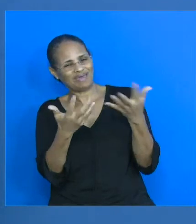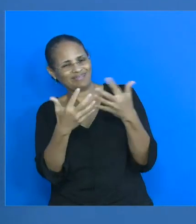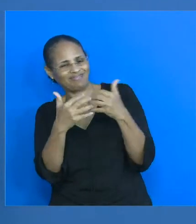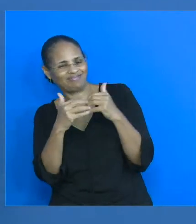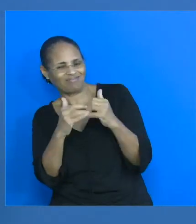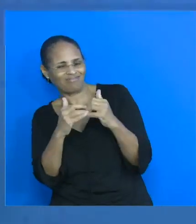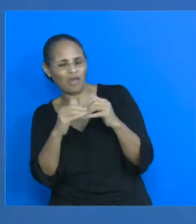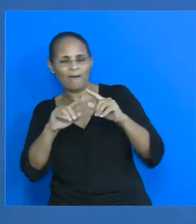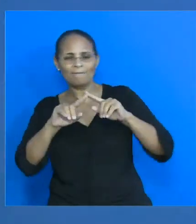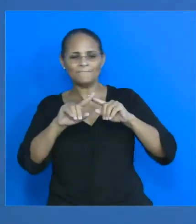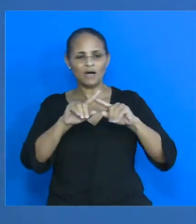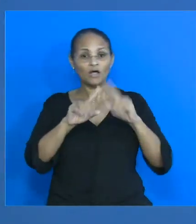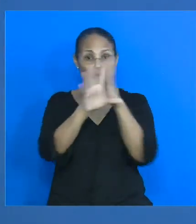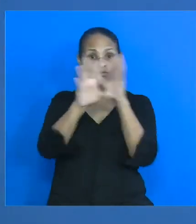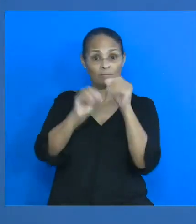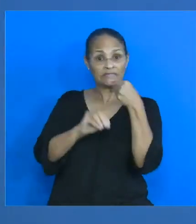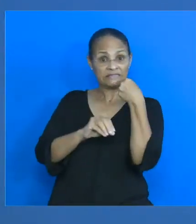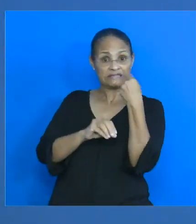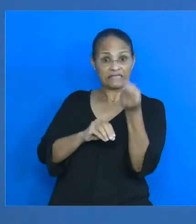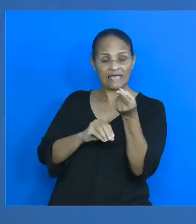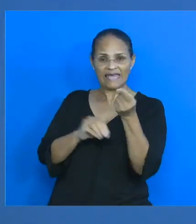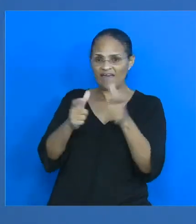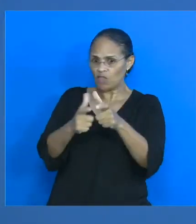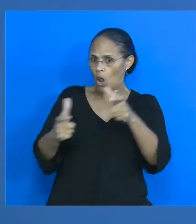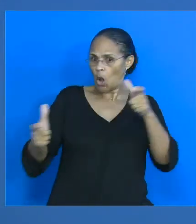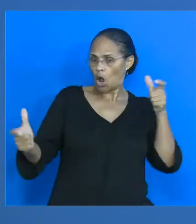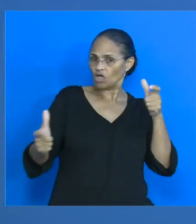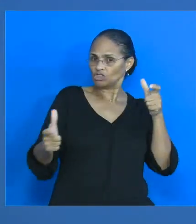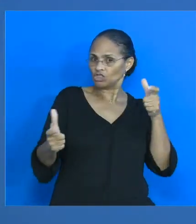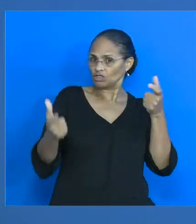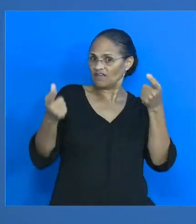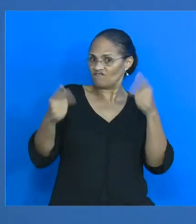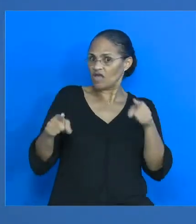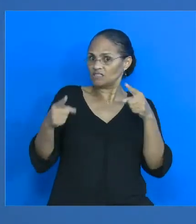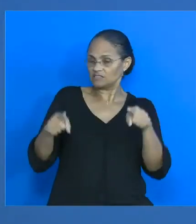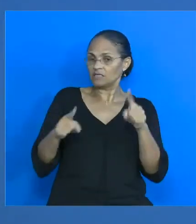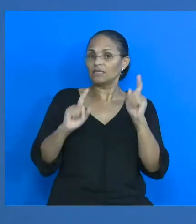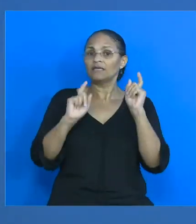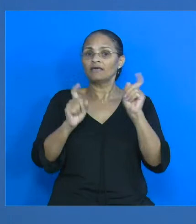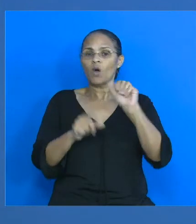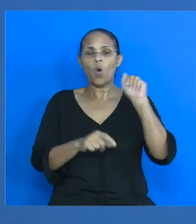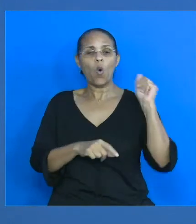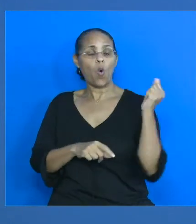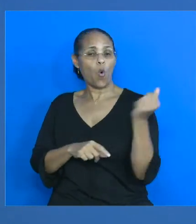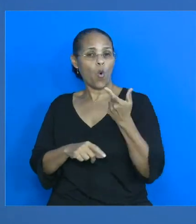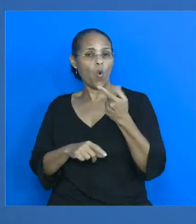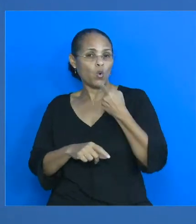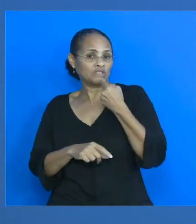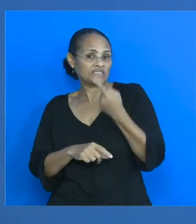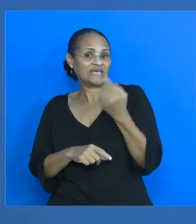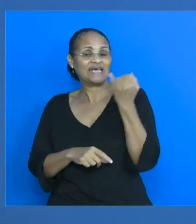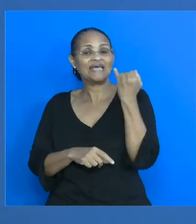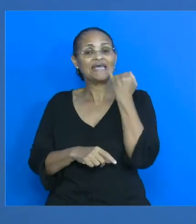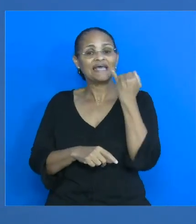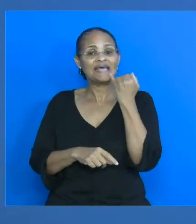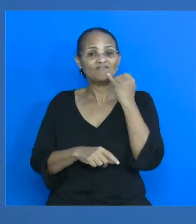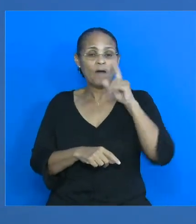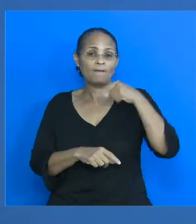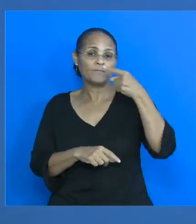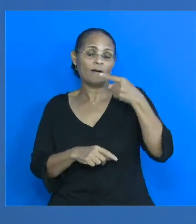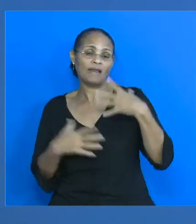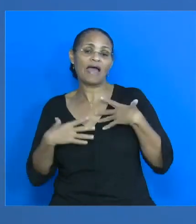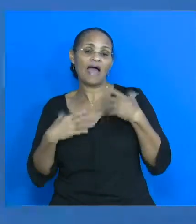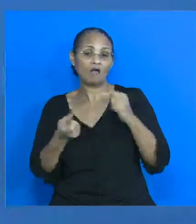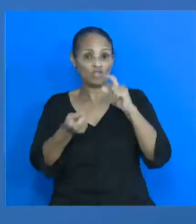to that. What I can speak to, that all the large event applications which have been given all state that if public health